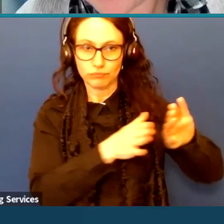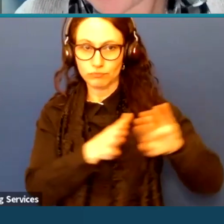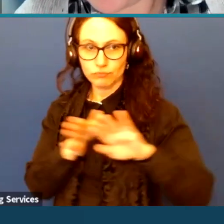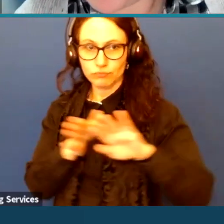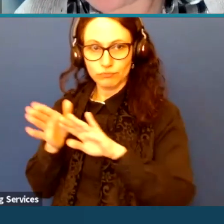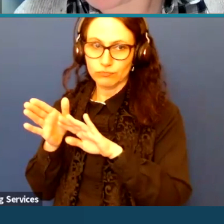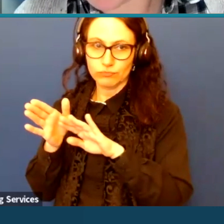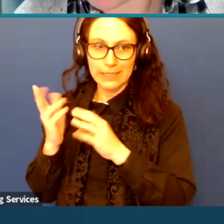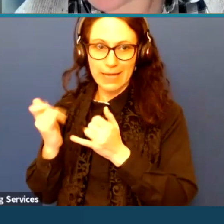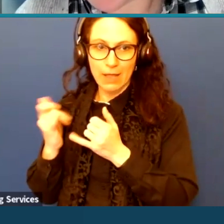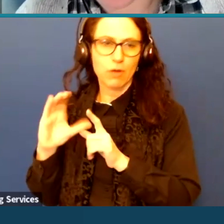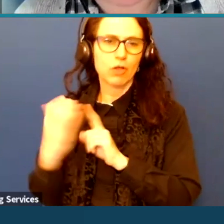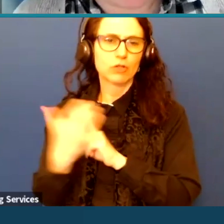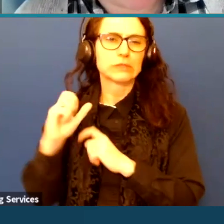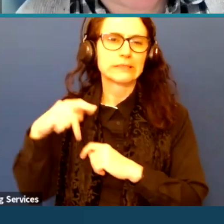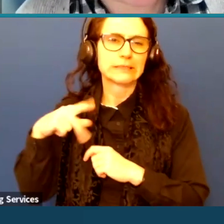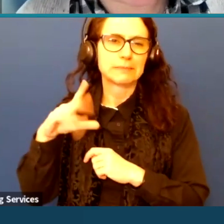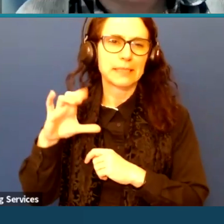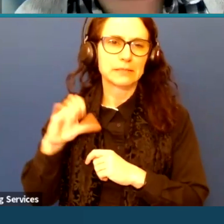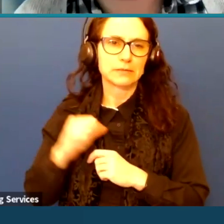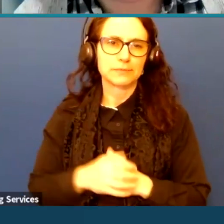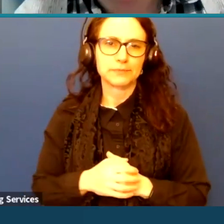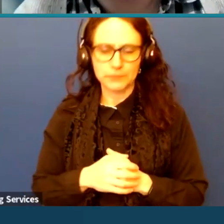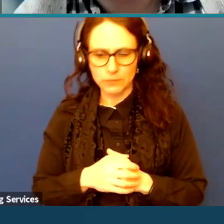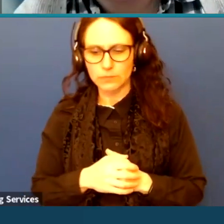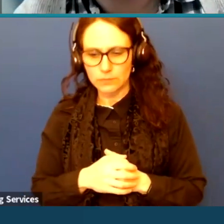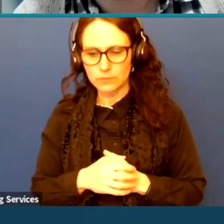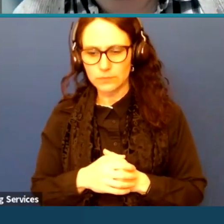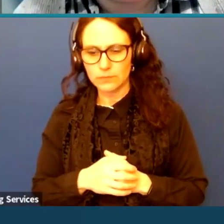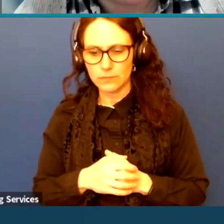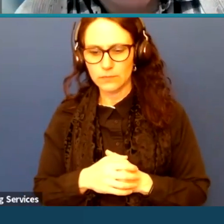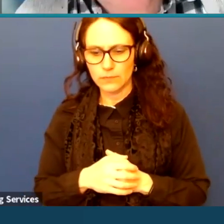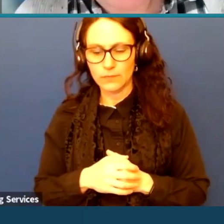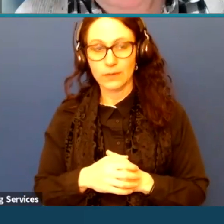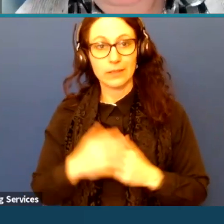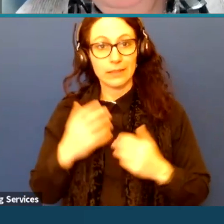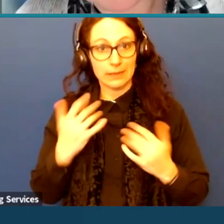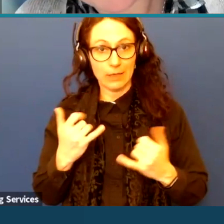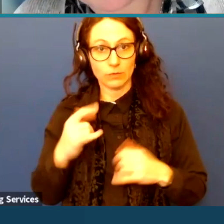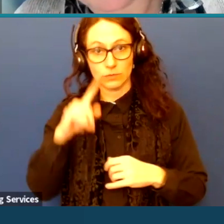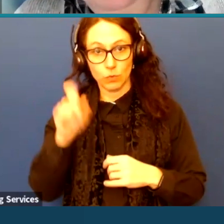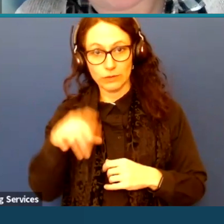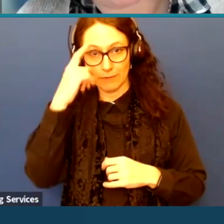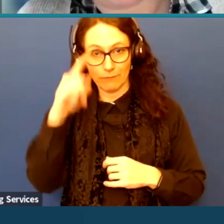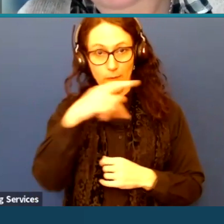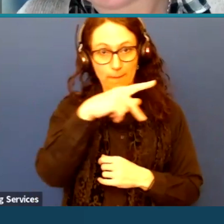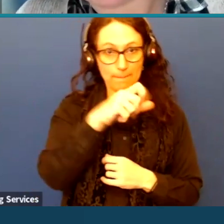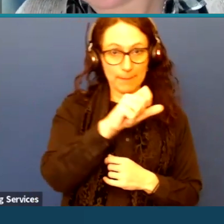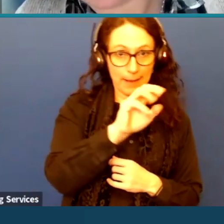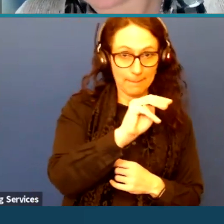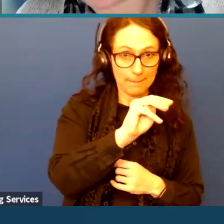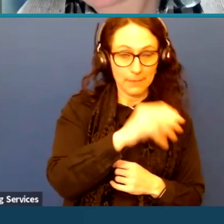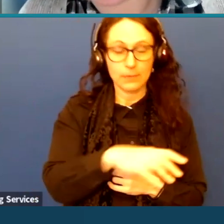spaces. So this question, I suppose, is more for Pam than for Kelley, which would